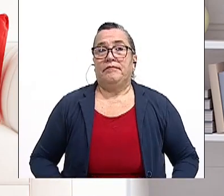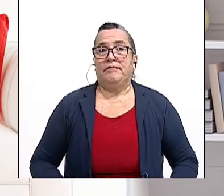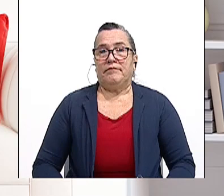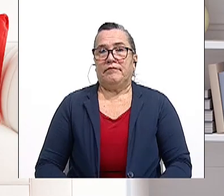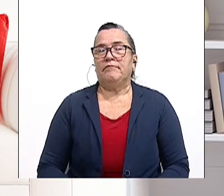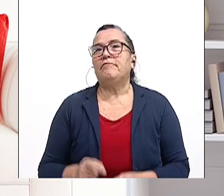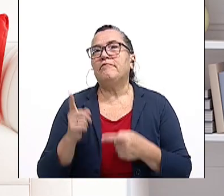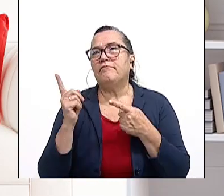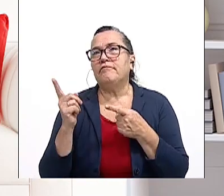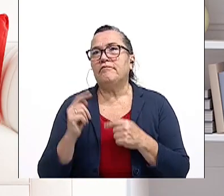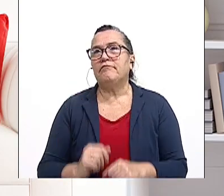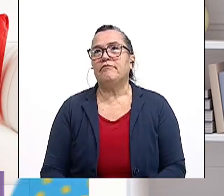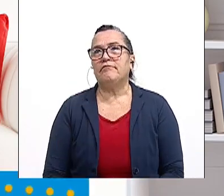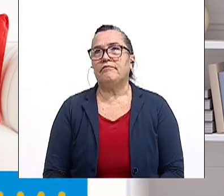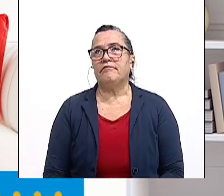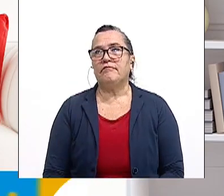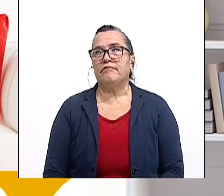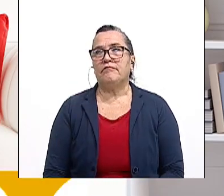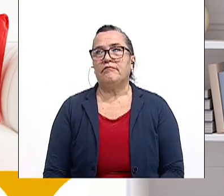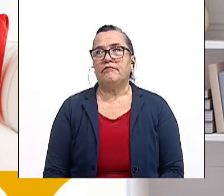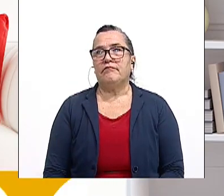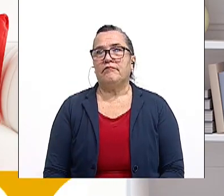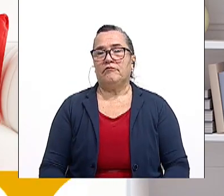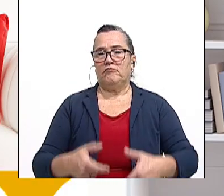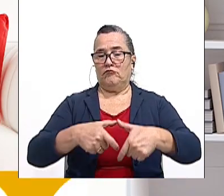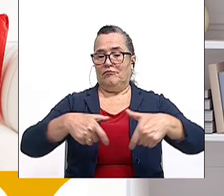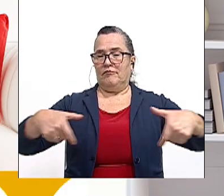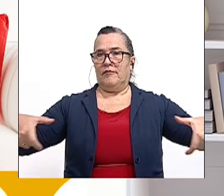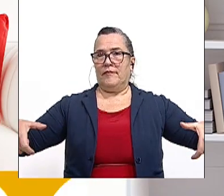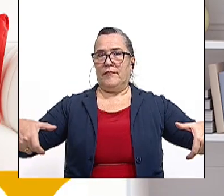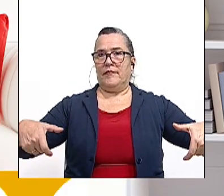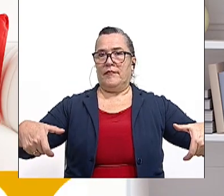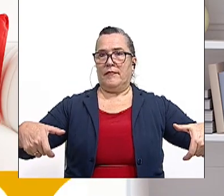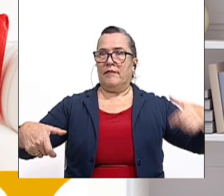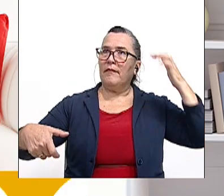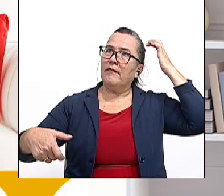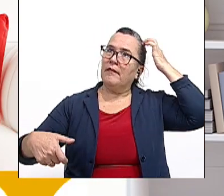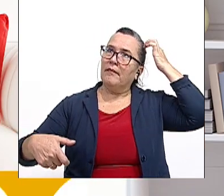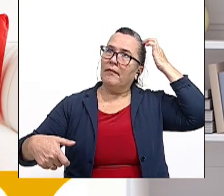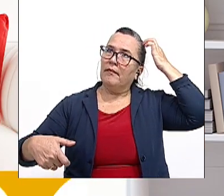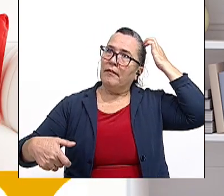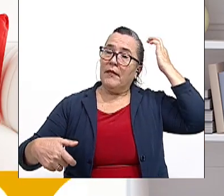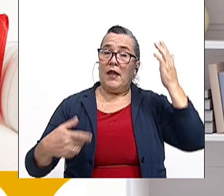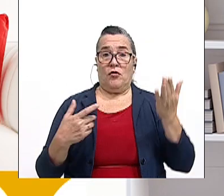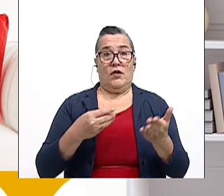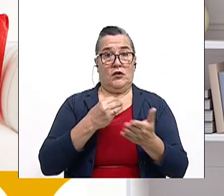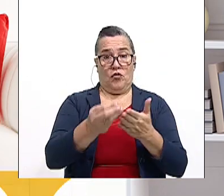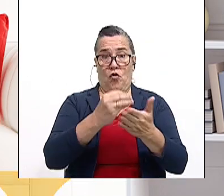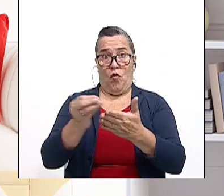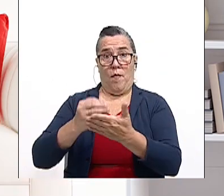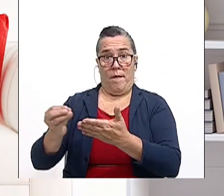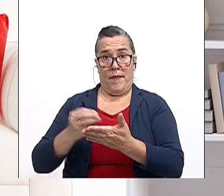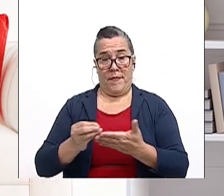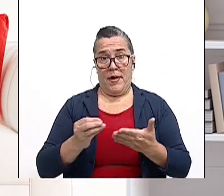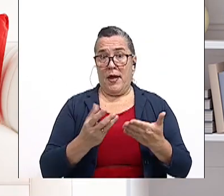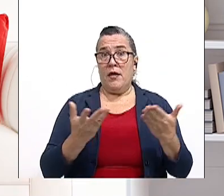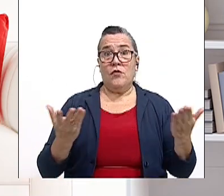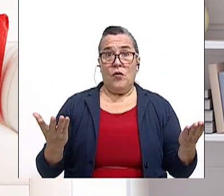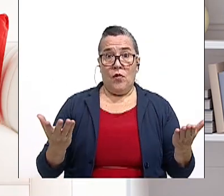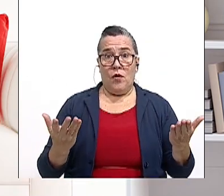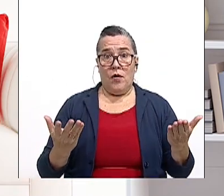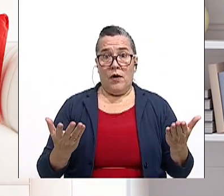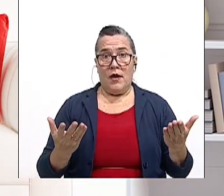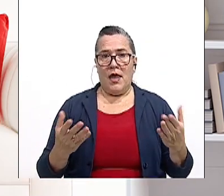one is shopping for the latest clothes and fashion. Okay, shopping for the